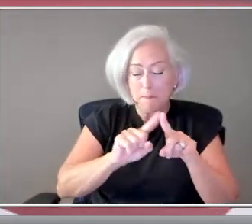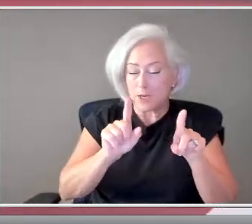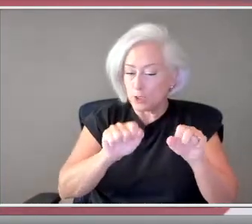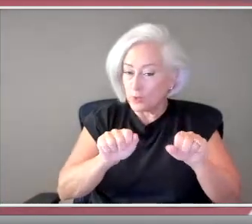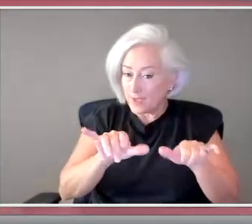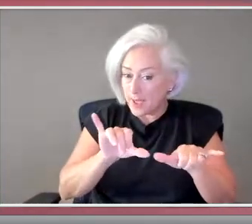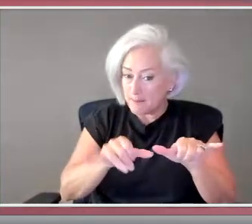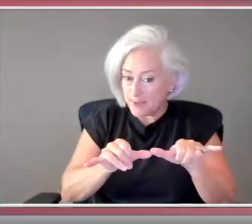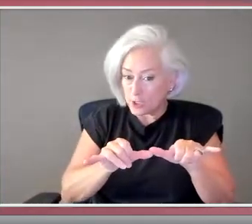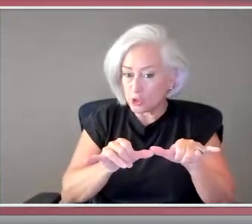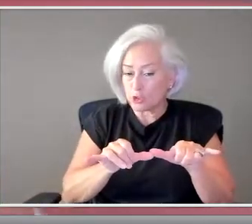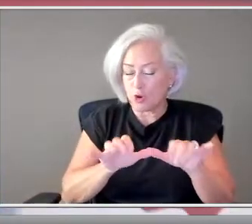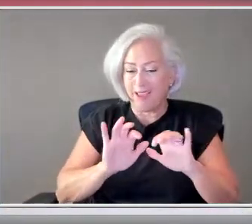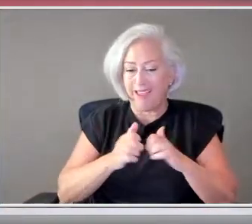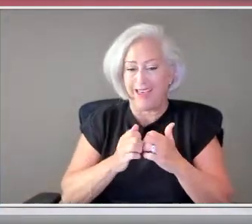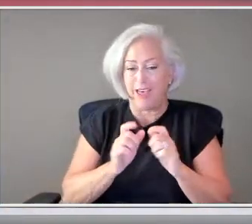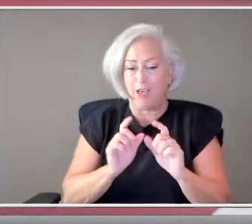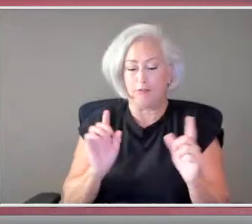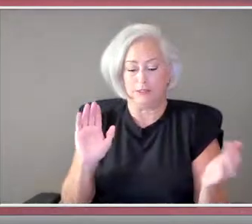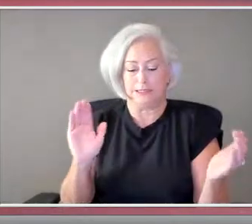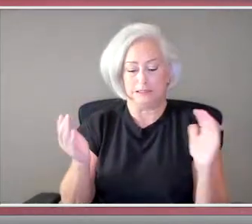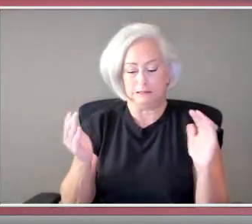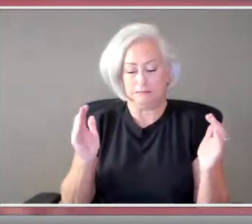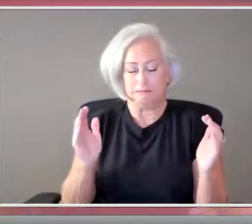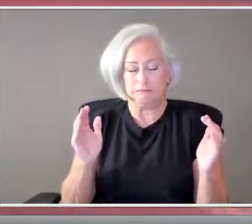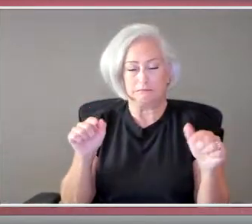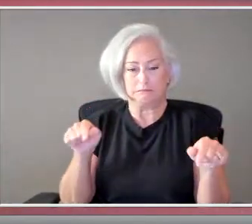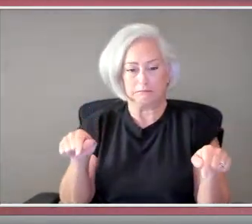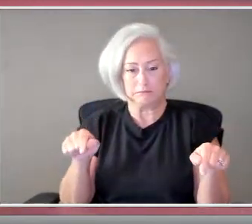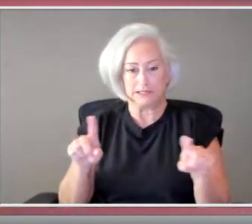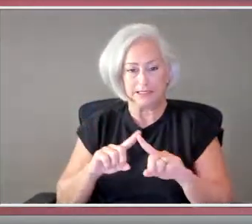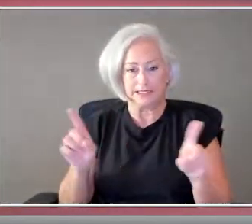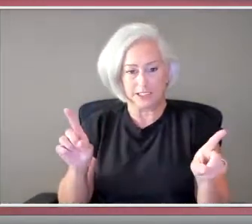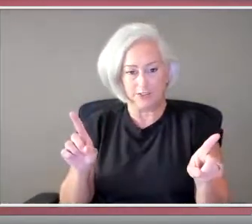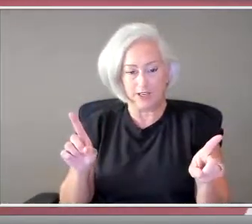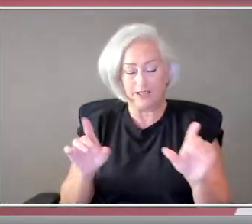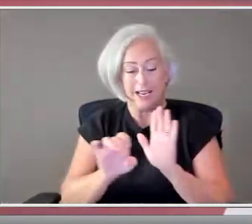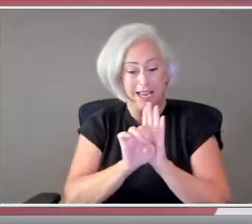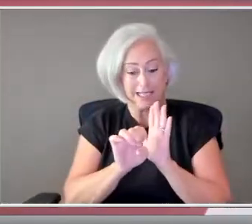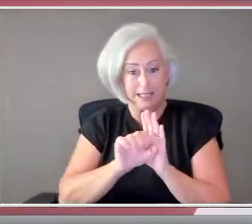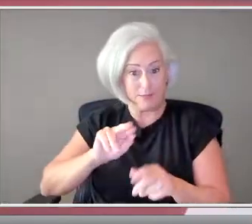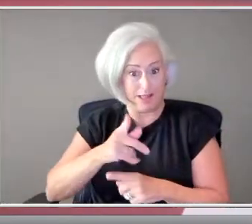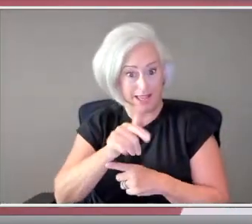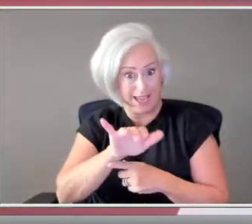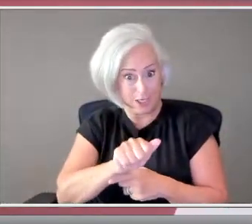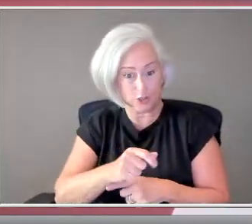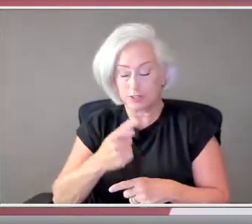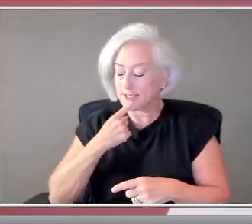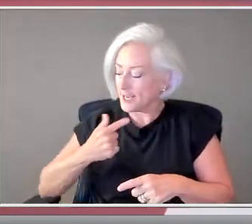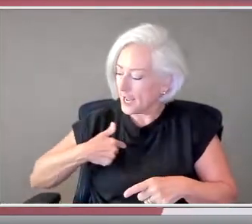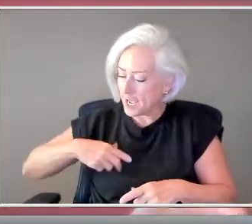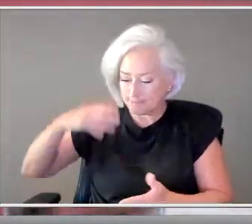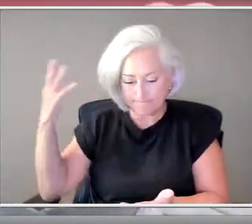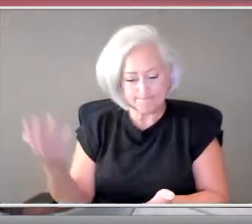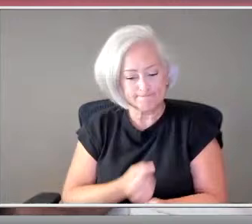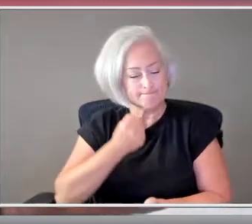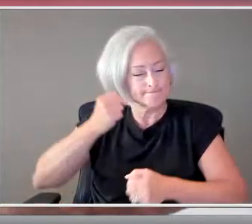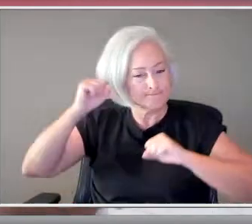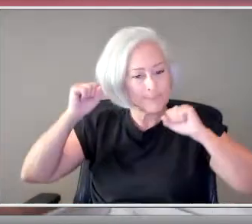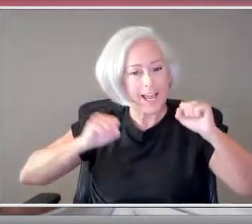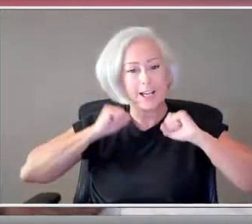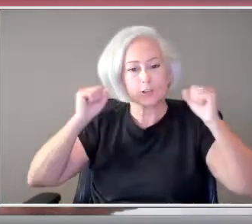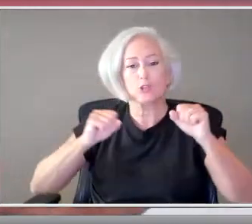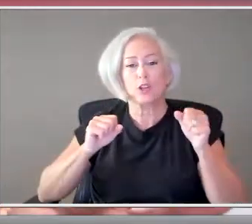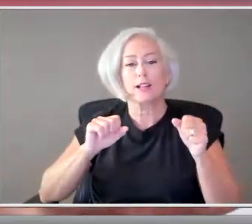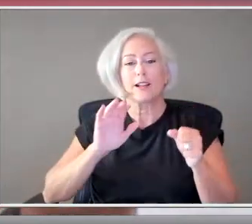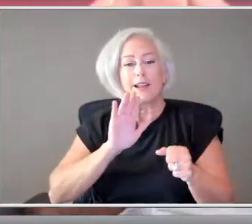who were like Angela, who's just said, I'm doing this, and their heart function declines